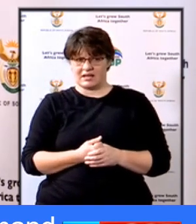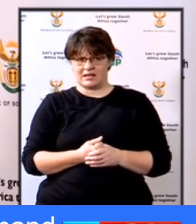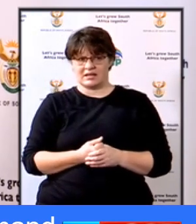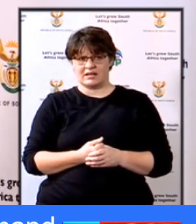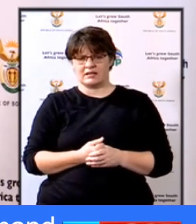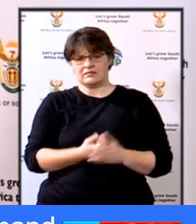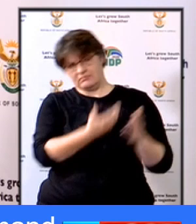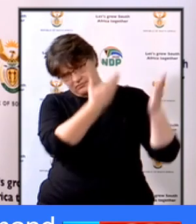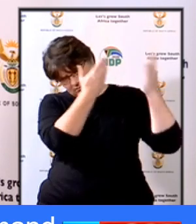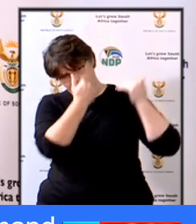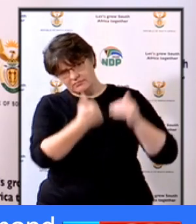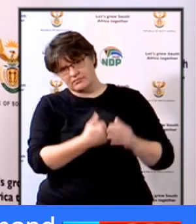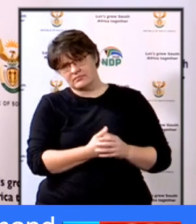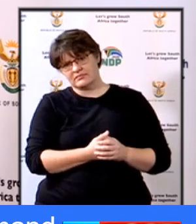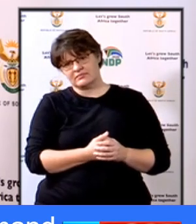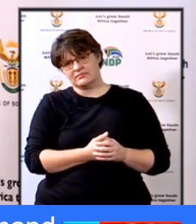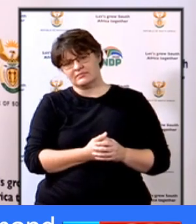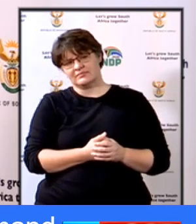Kolomasis.